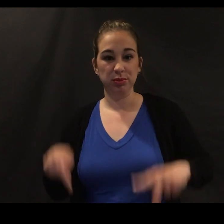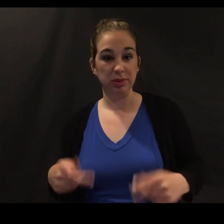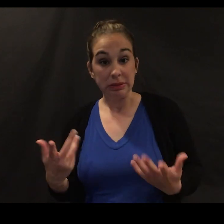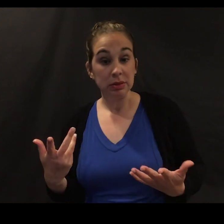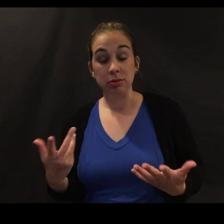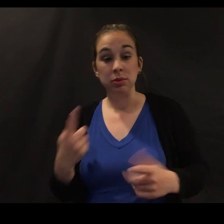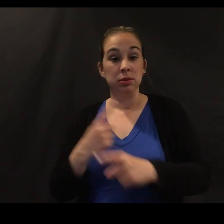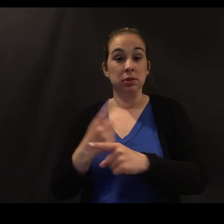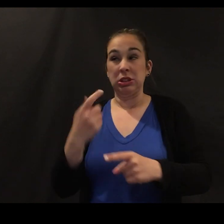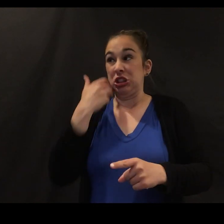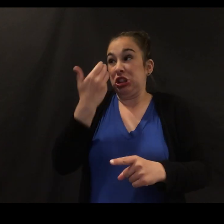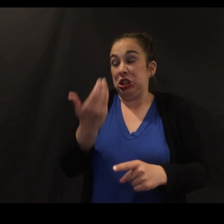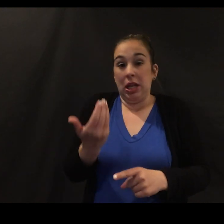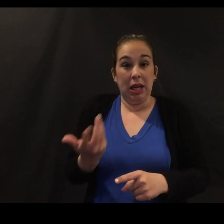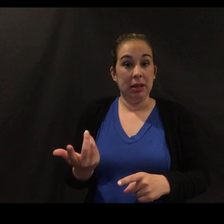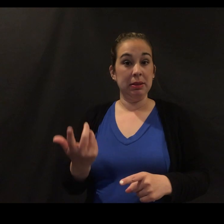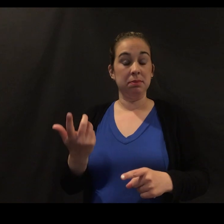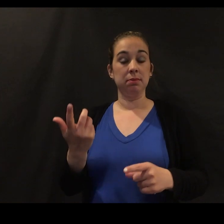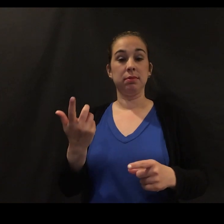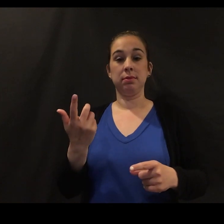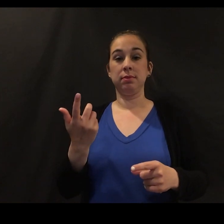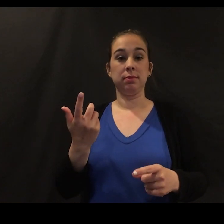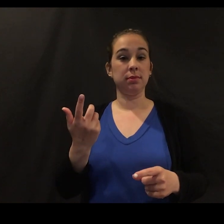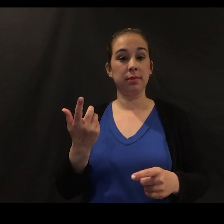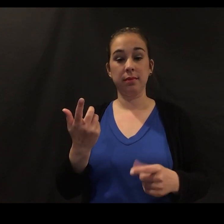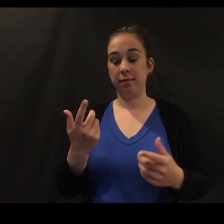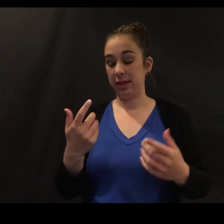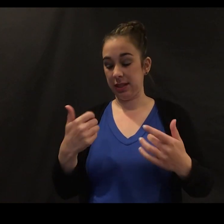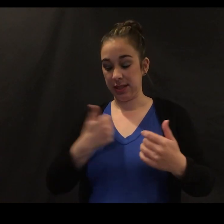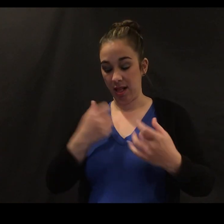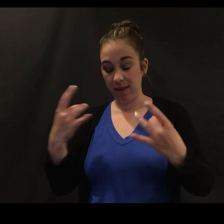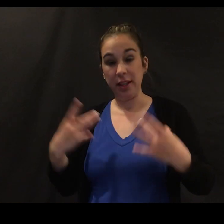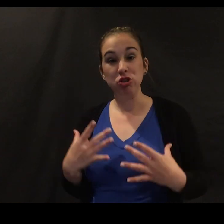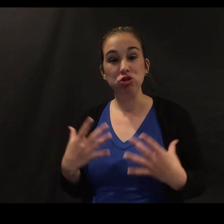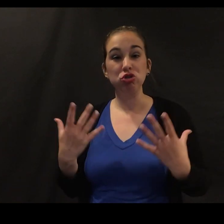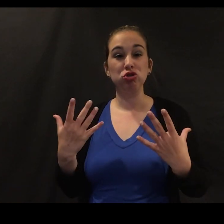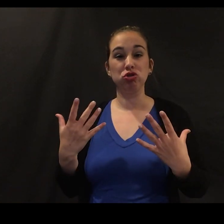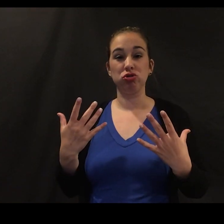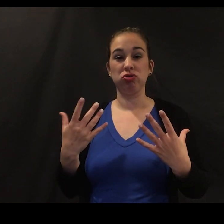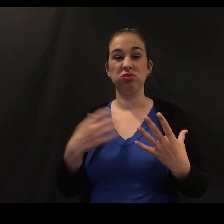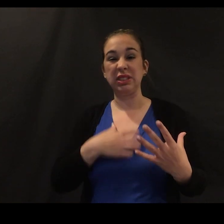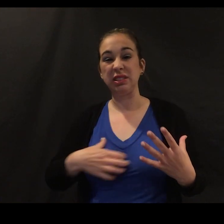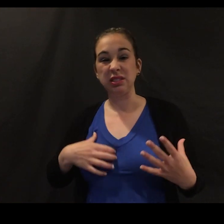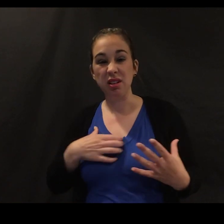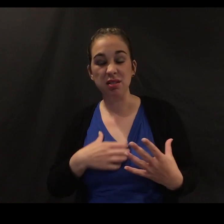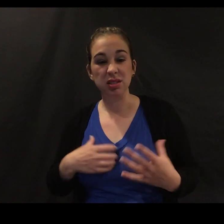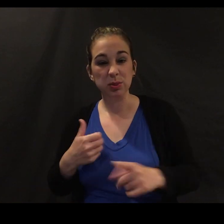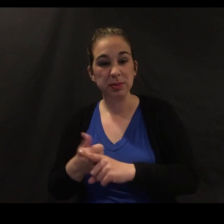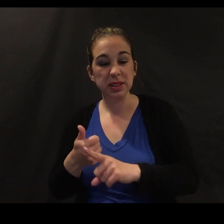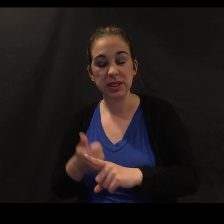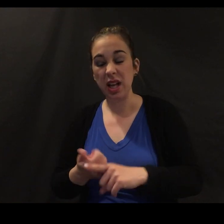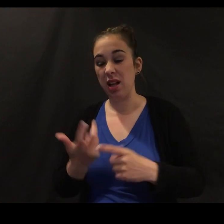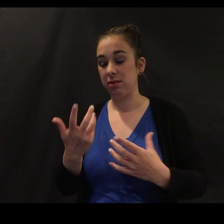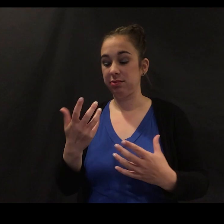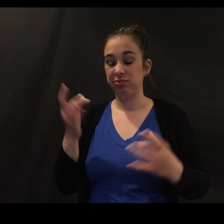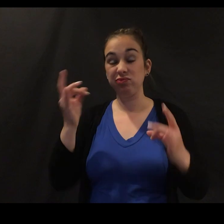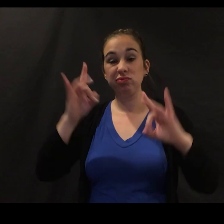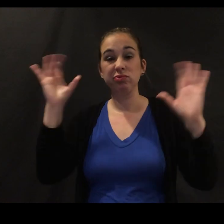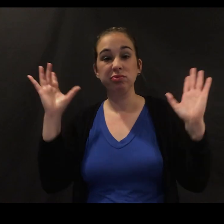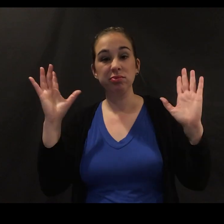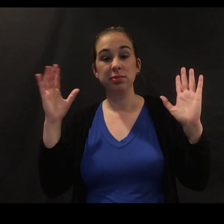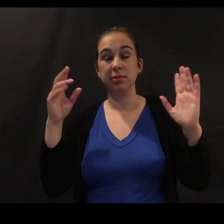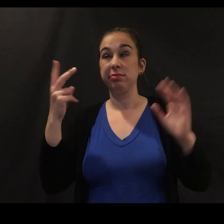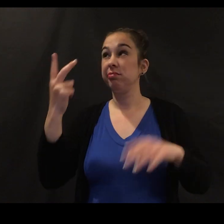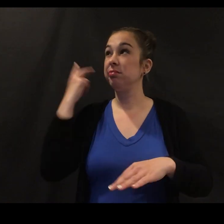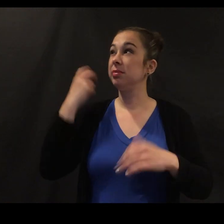place of shame, a place of his own self-hatred, self-disgust, self-misery, looking at his life and